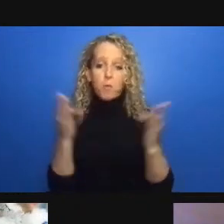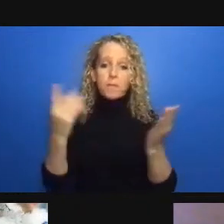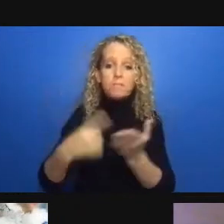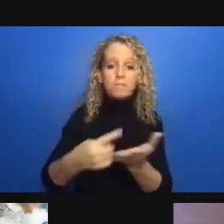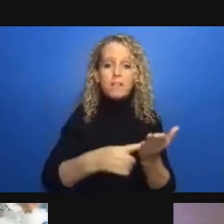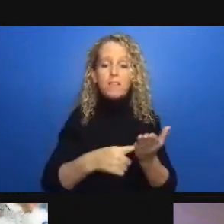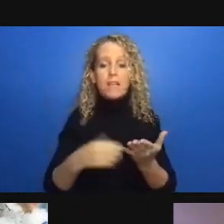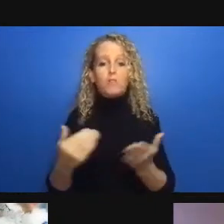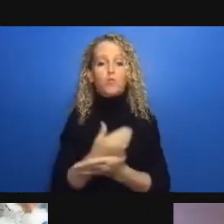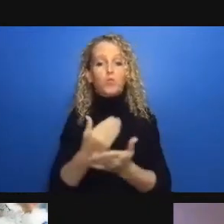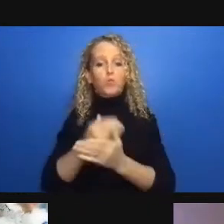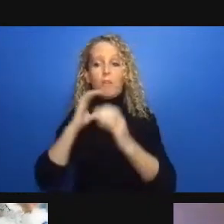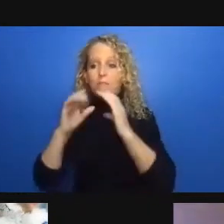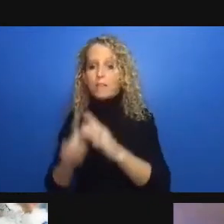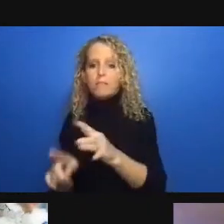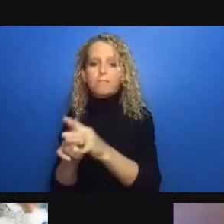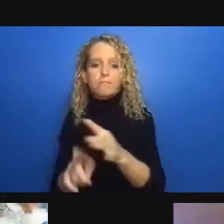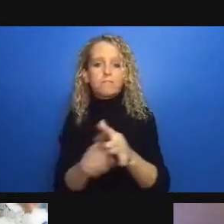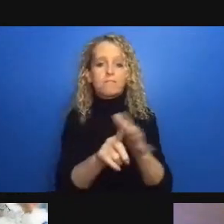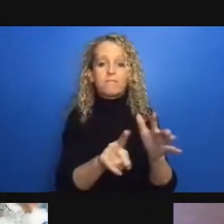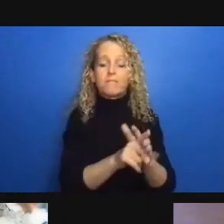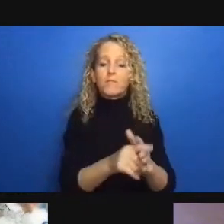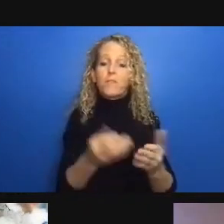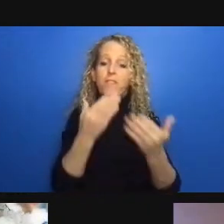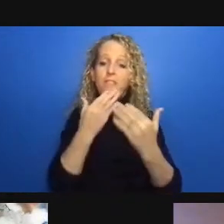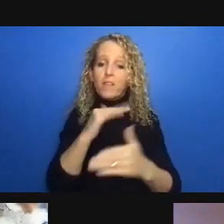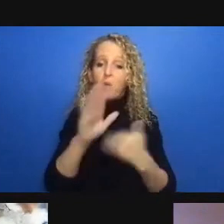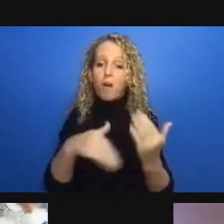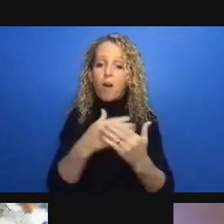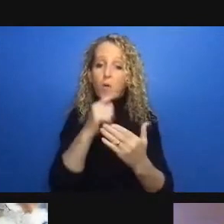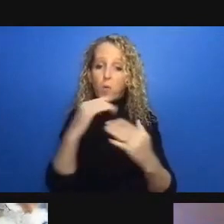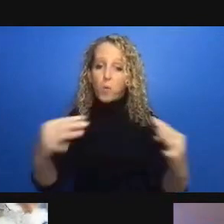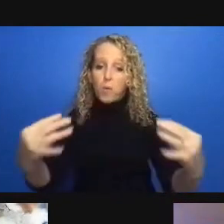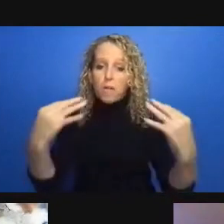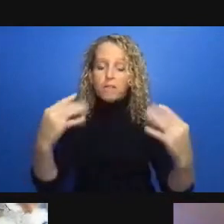So on behalf of everybody who's listening tonight, thank you so much to the panelists